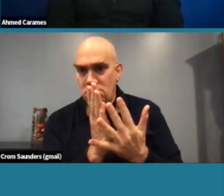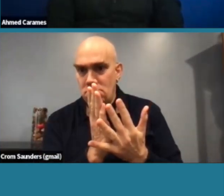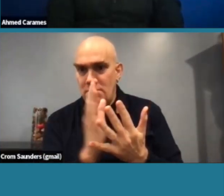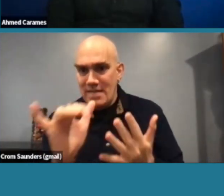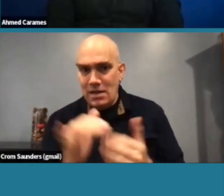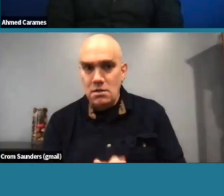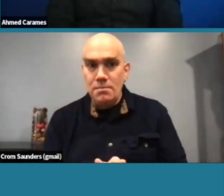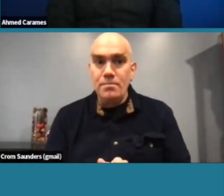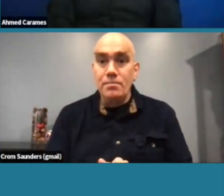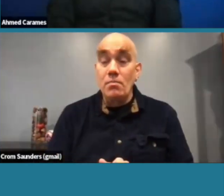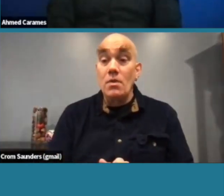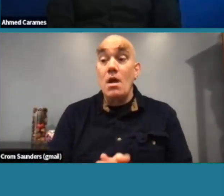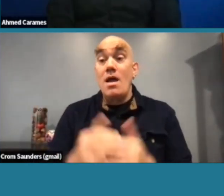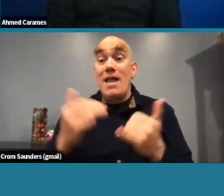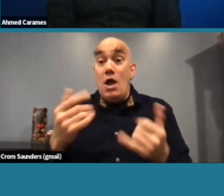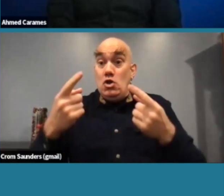out logistics.